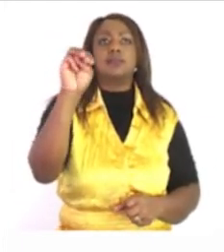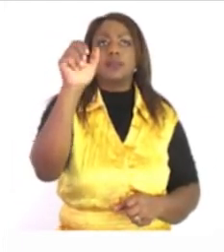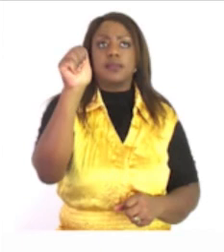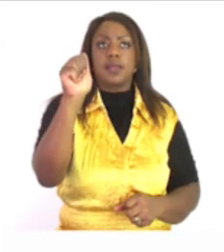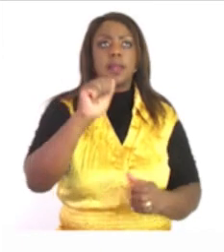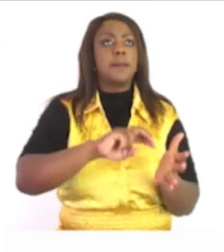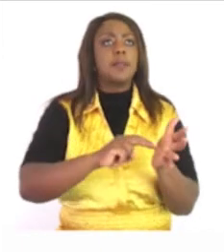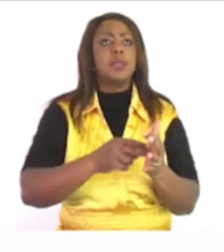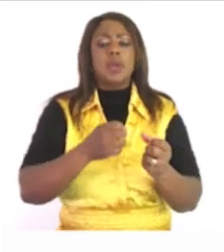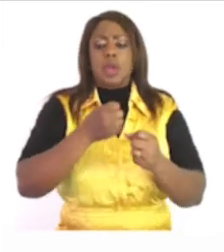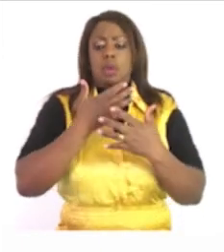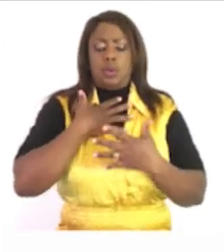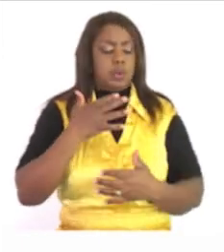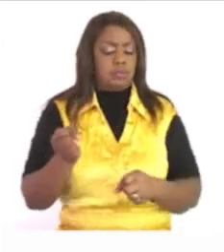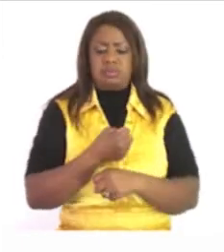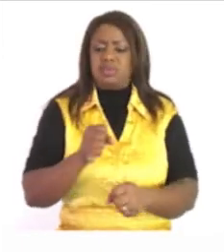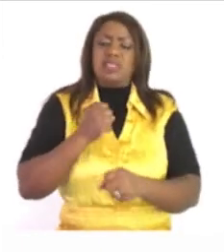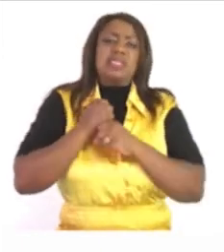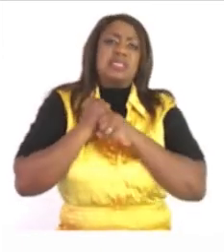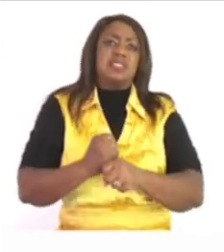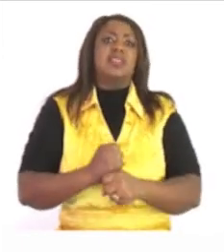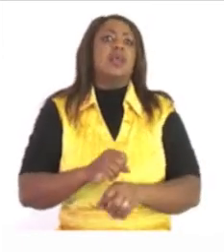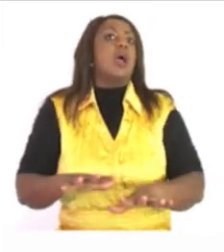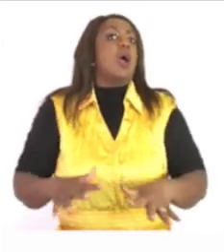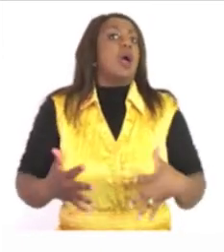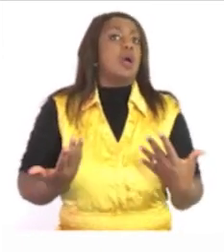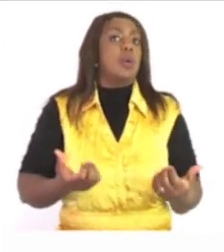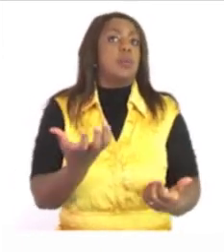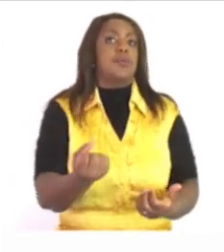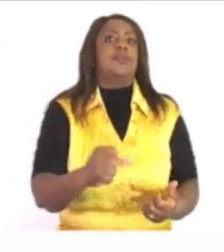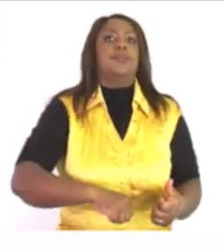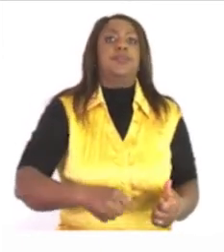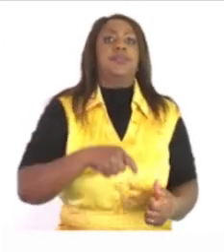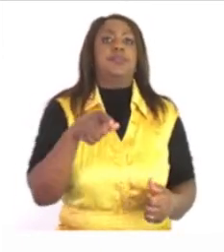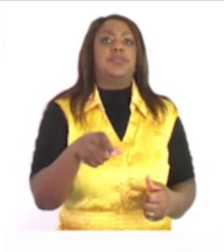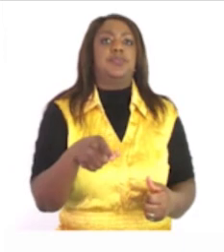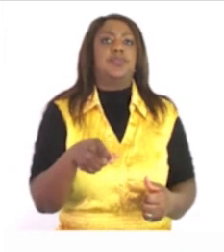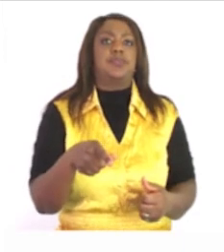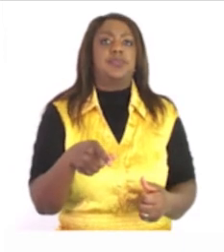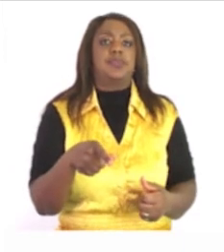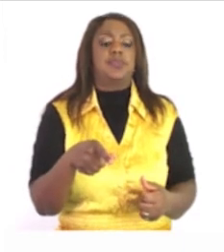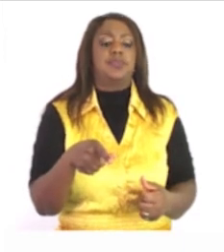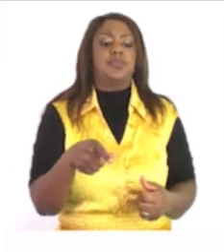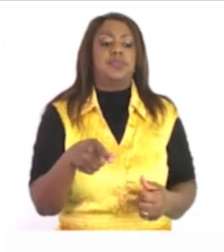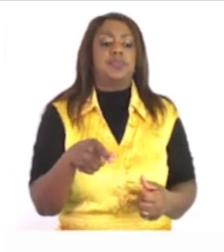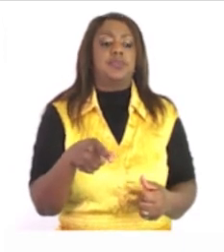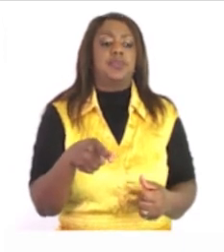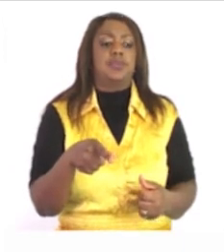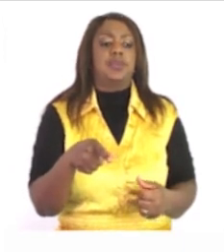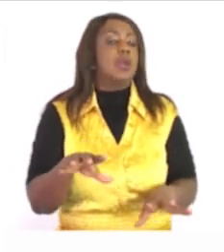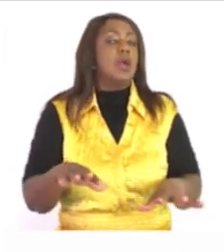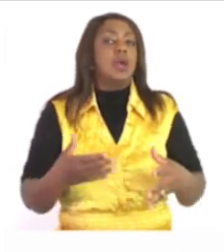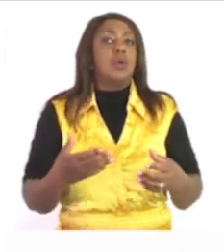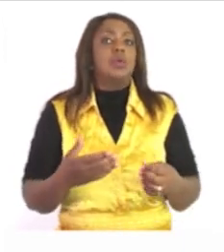from asthma. It affects our respiratory system. You will find difficulty in breathing when